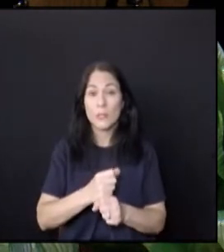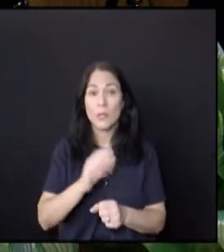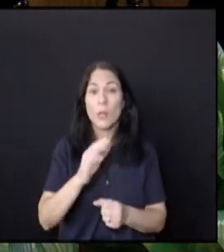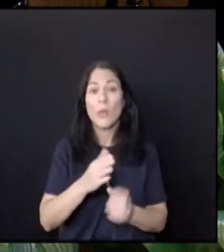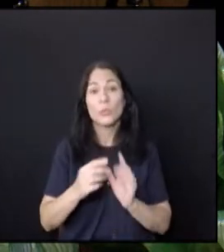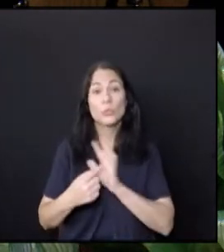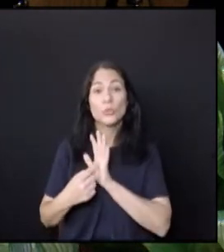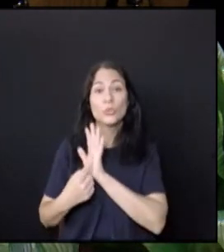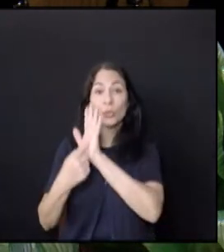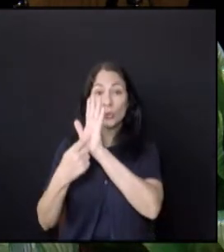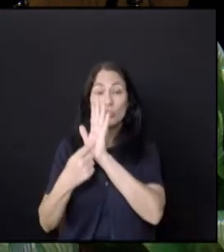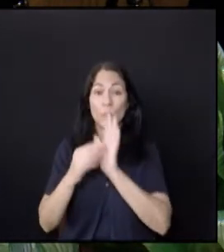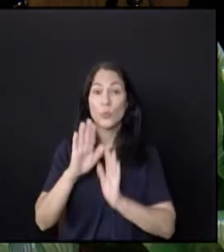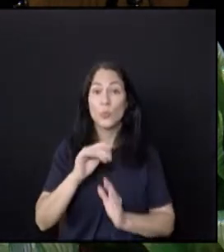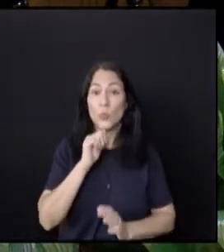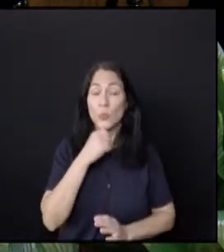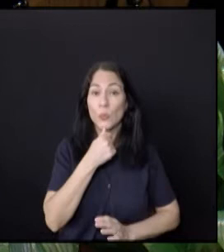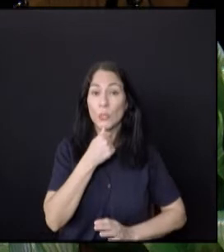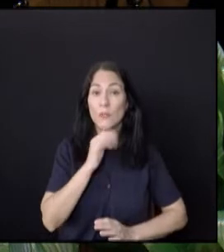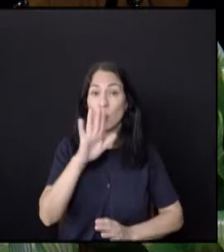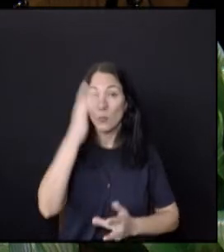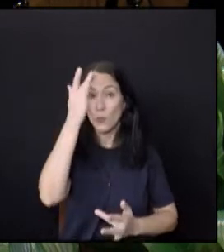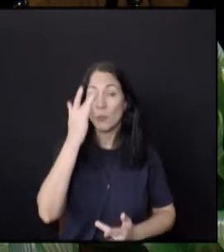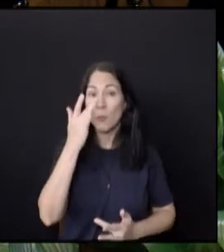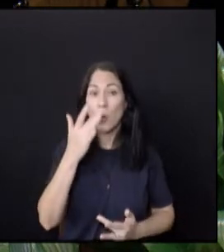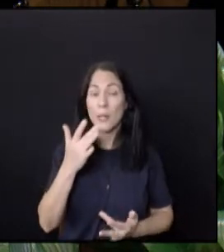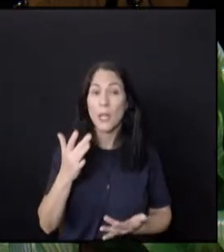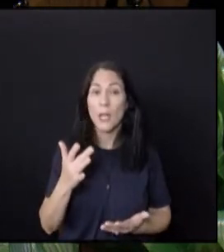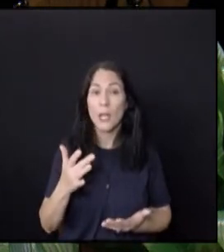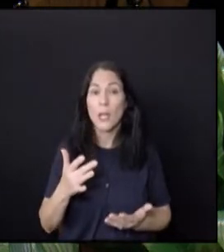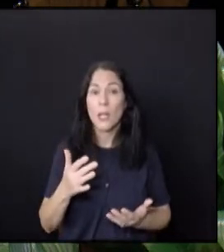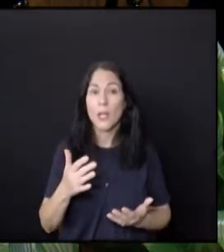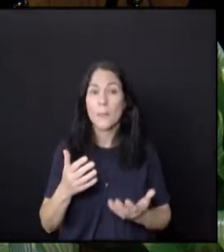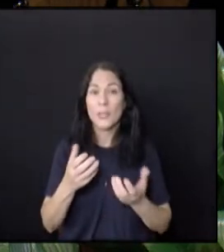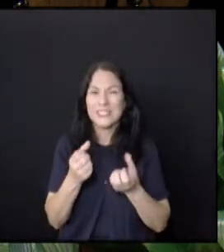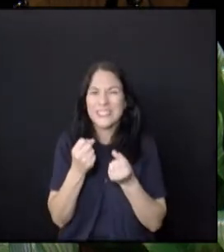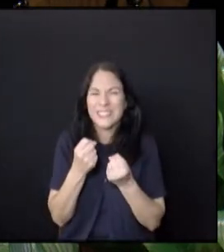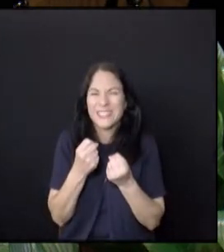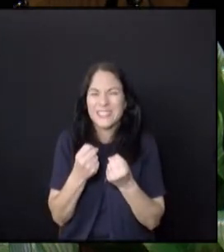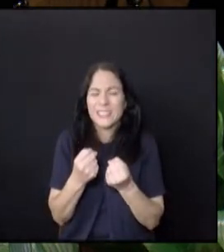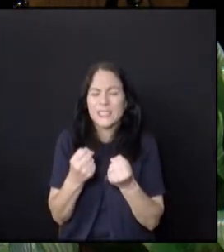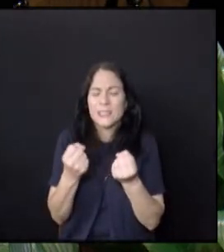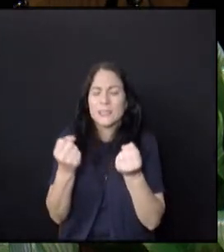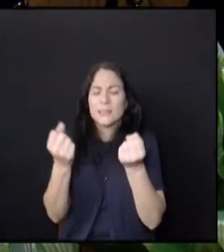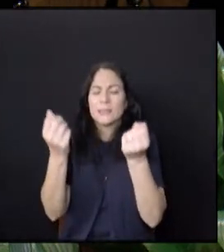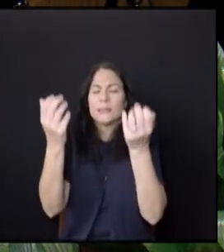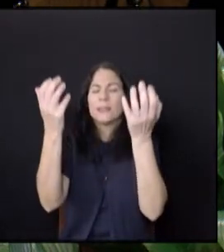grief, show your mourning, but release these. What are the things that we have to let go of?